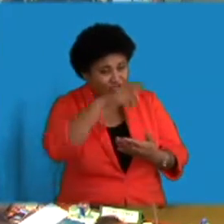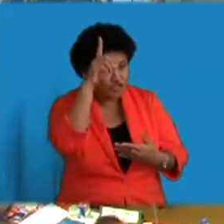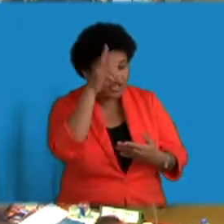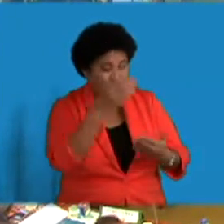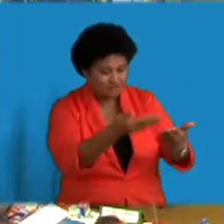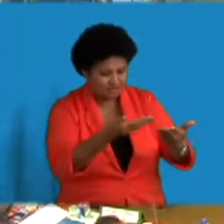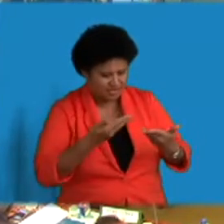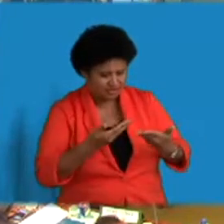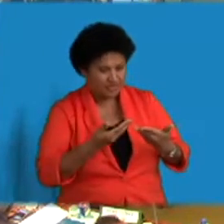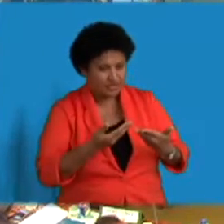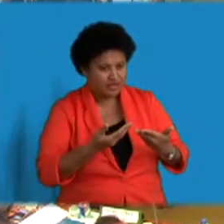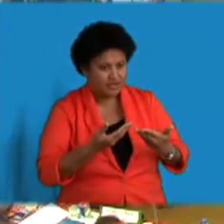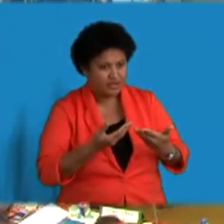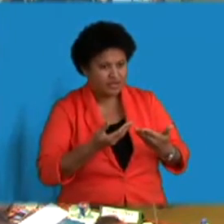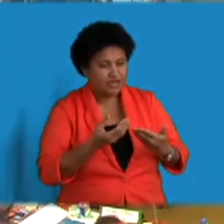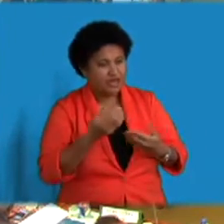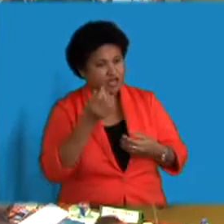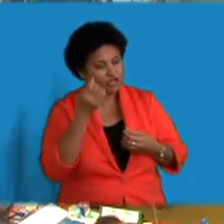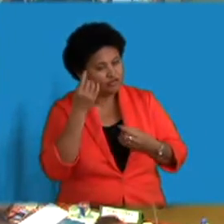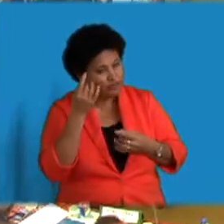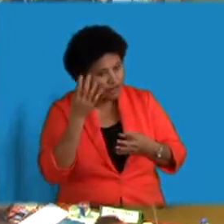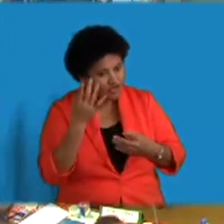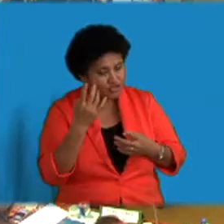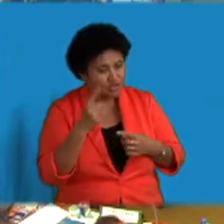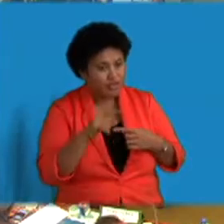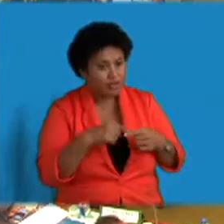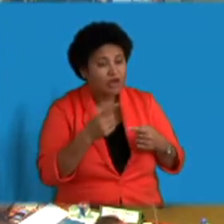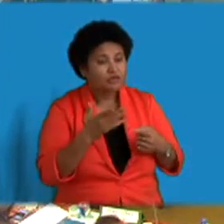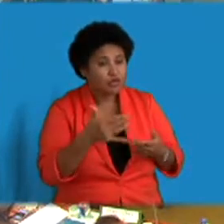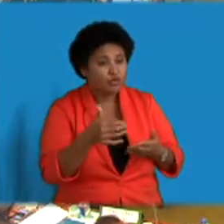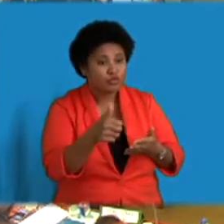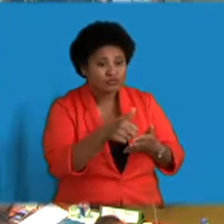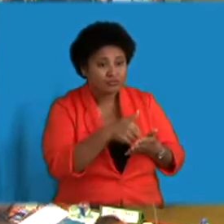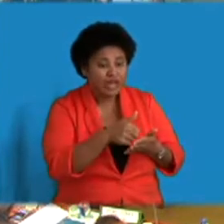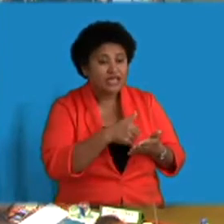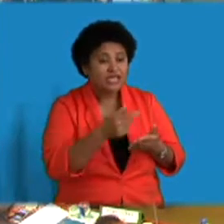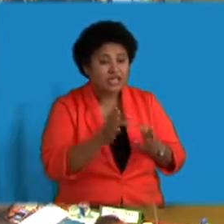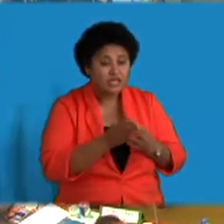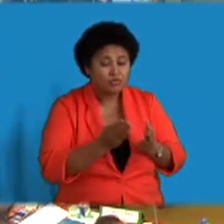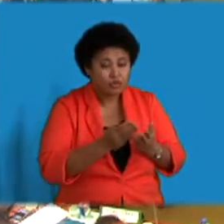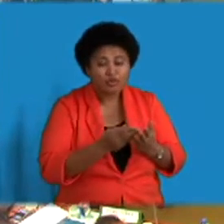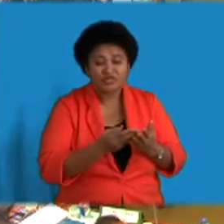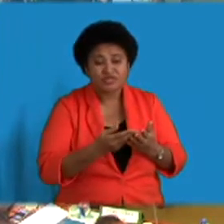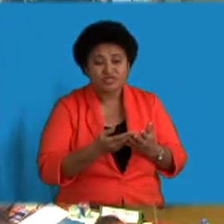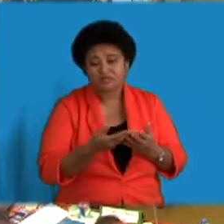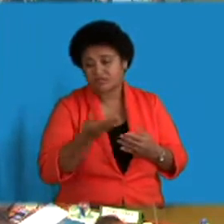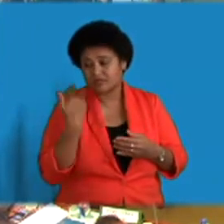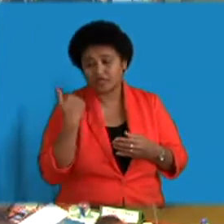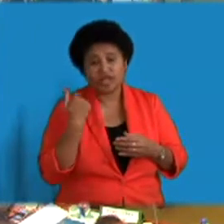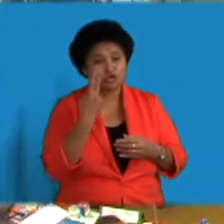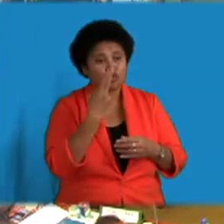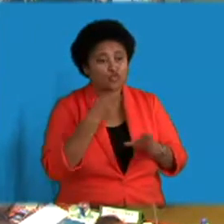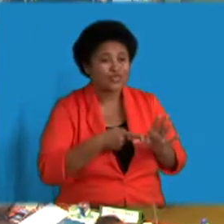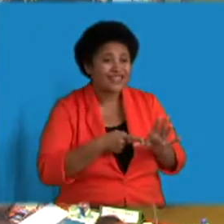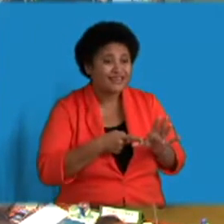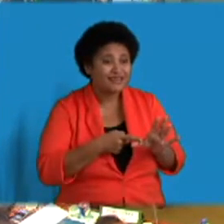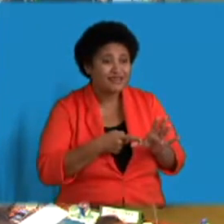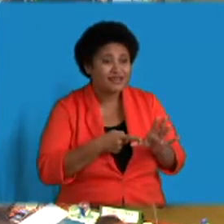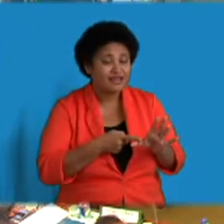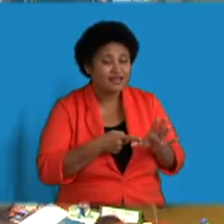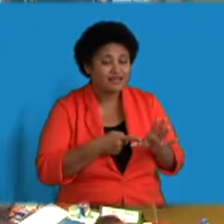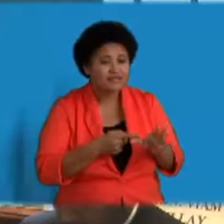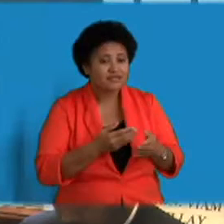of acquisitions of books made of over the last 2 years in school libraries